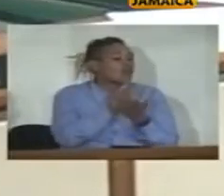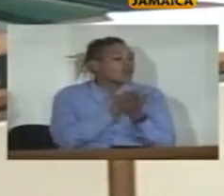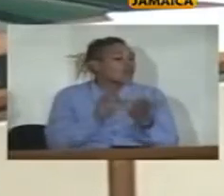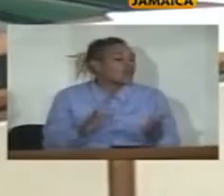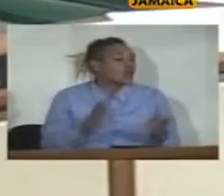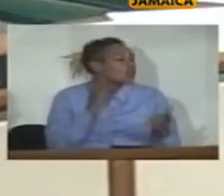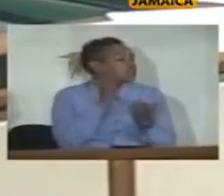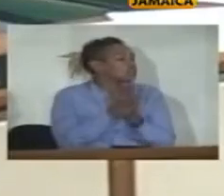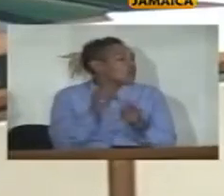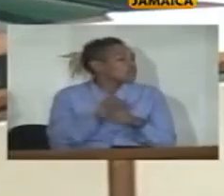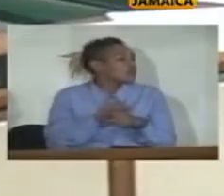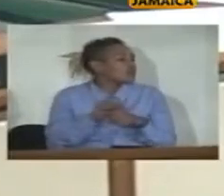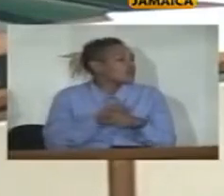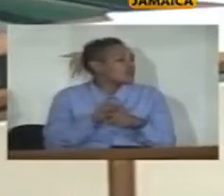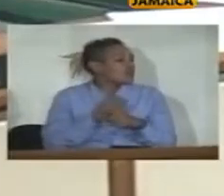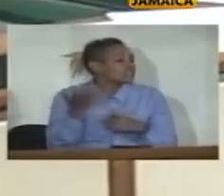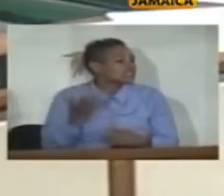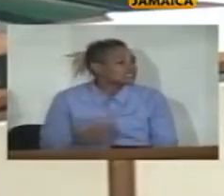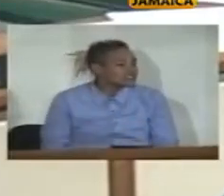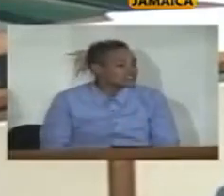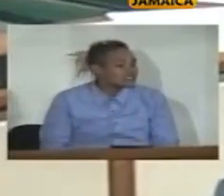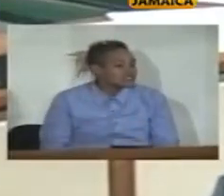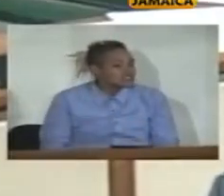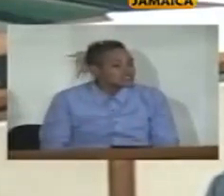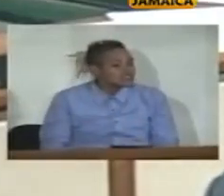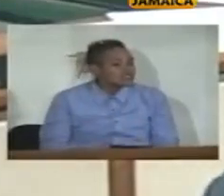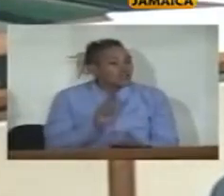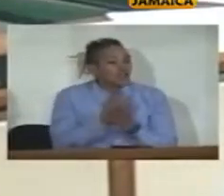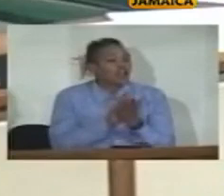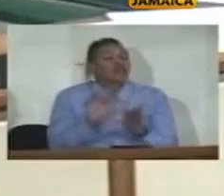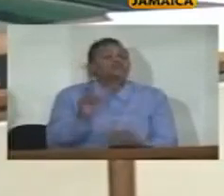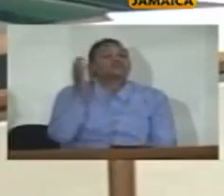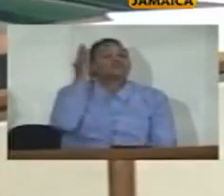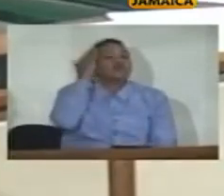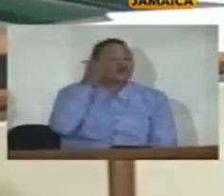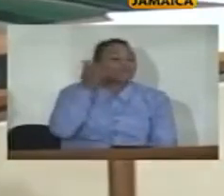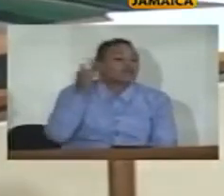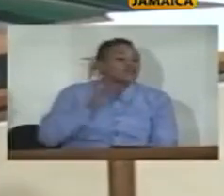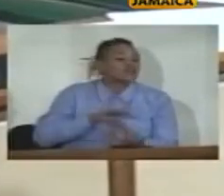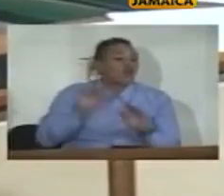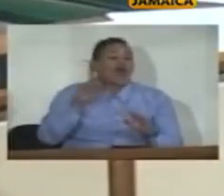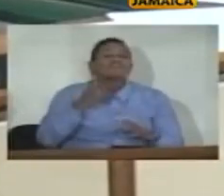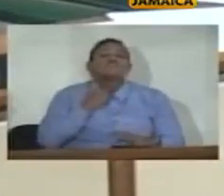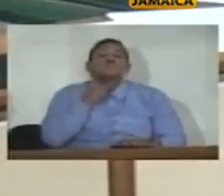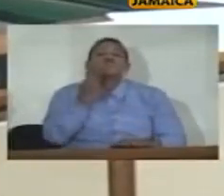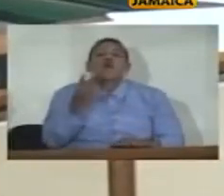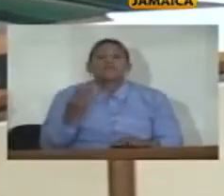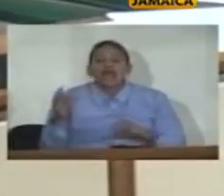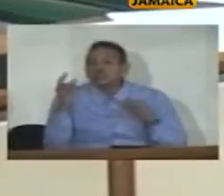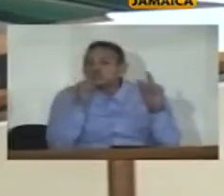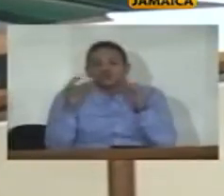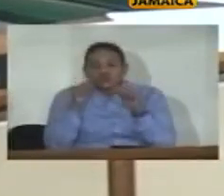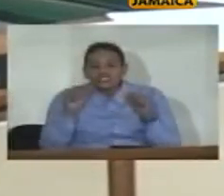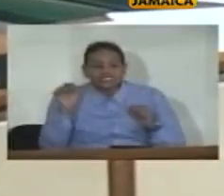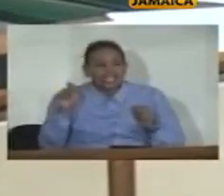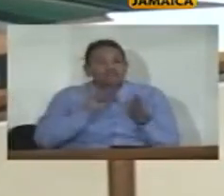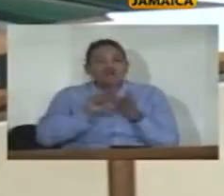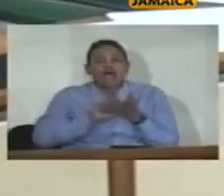practicing? You're a lawyer, you should know better. You don't have to verbalize SUS. You can write